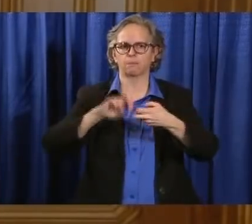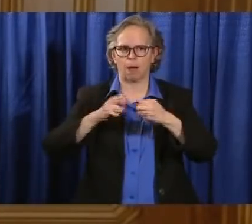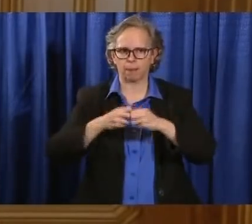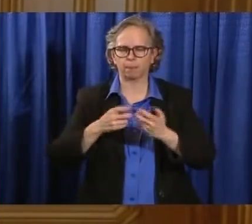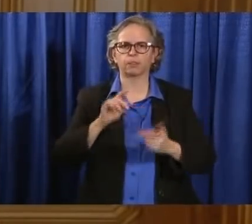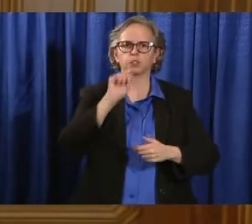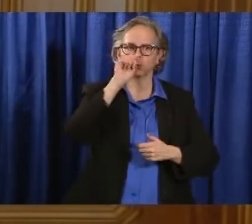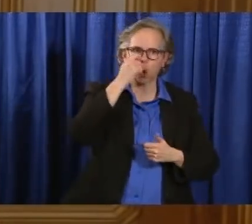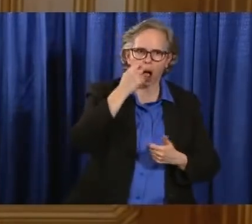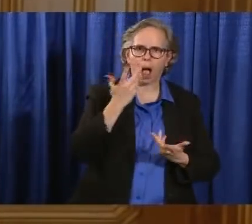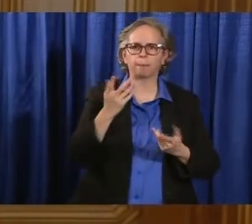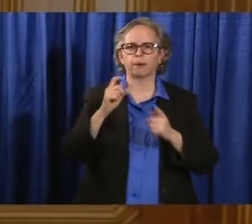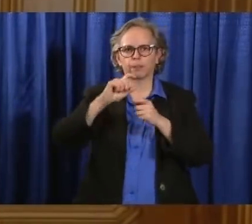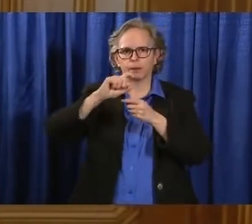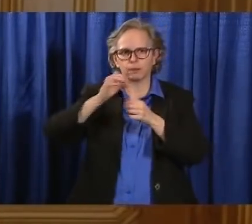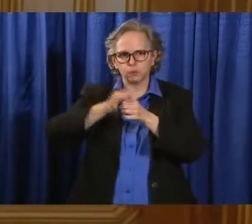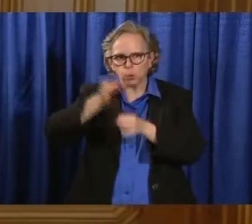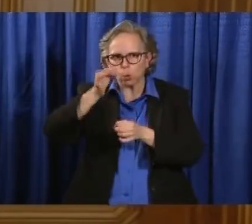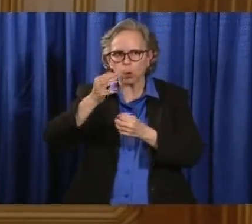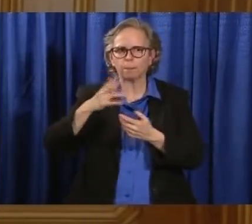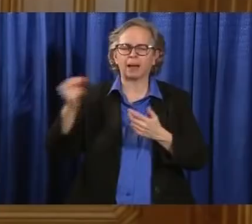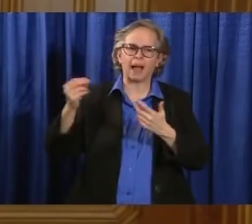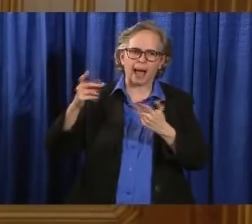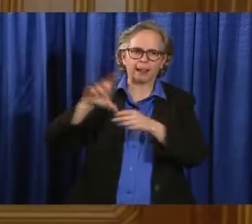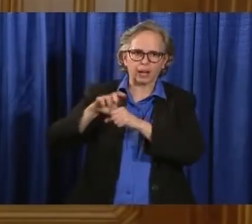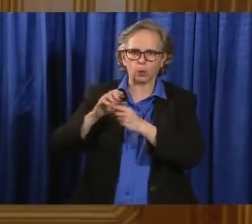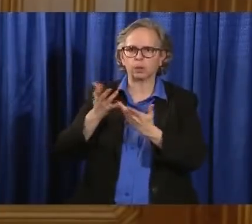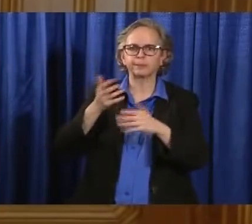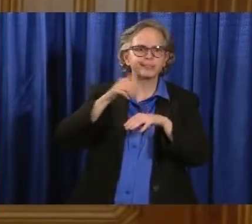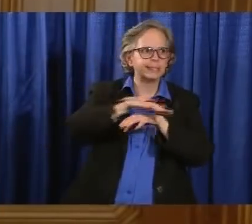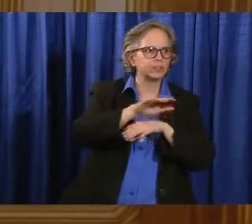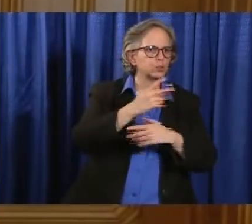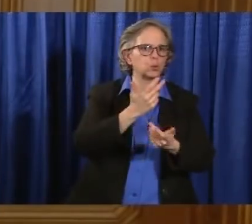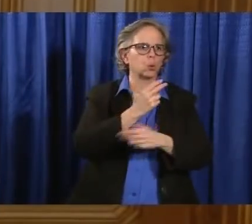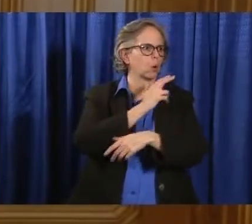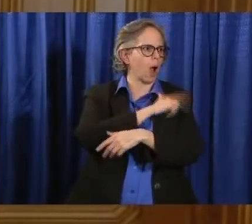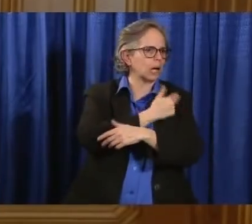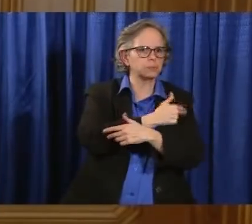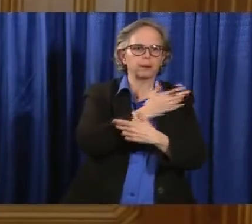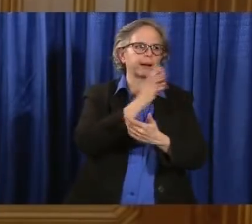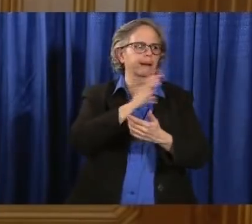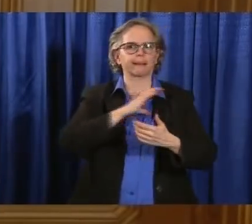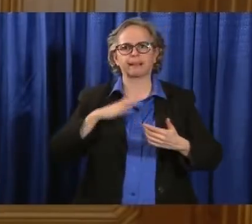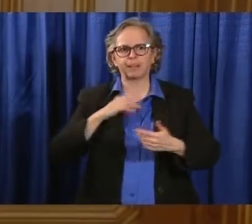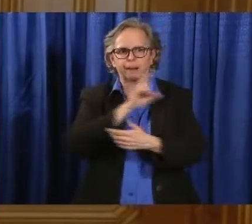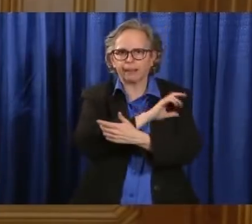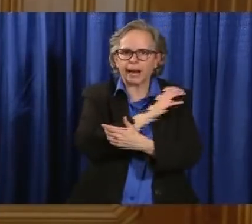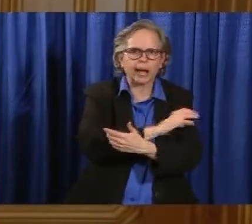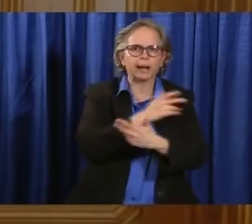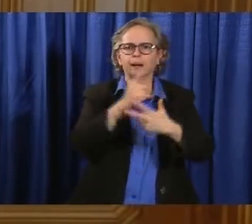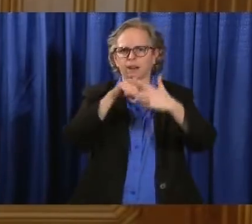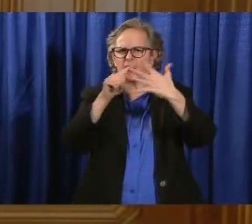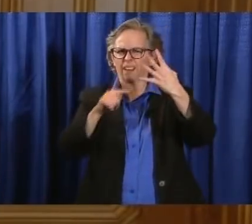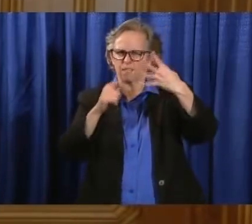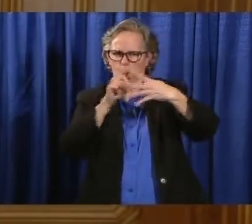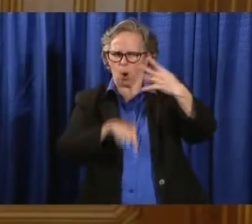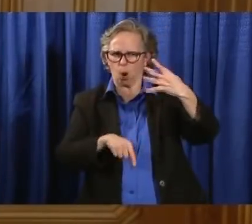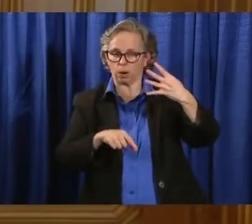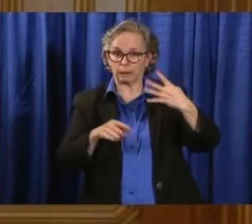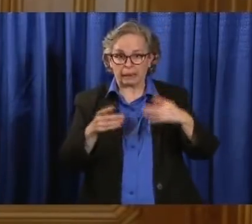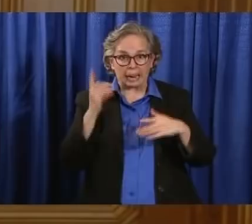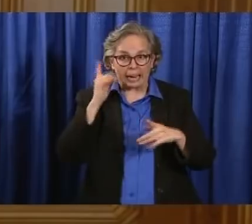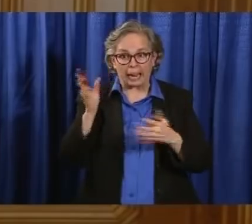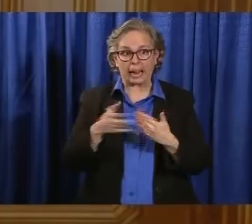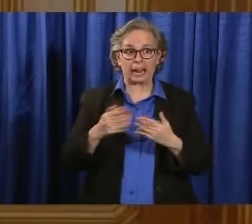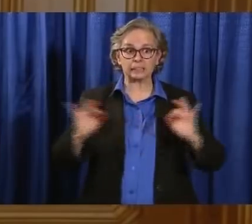tube, they can get it to Ohio State or Cleveland Clinic. And so it's a lot more complex than it looks like. Bottom